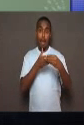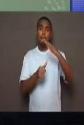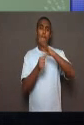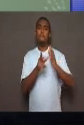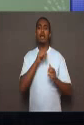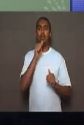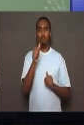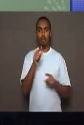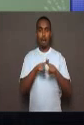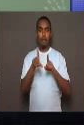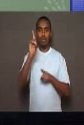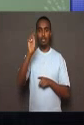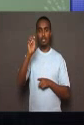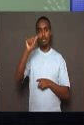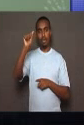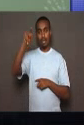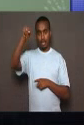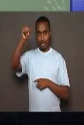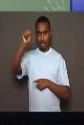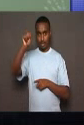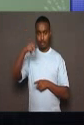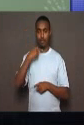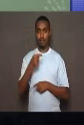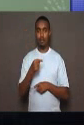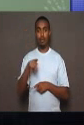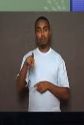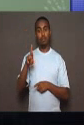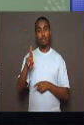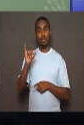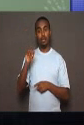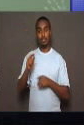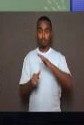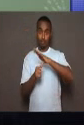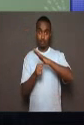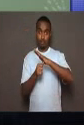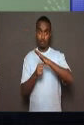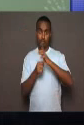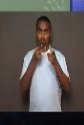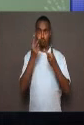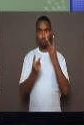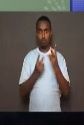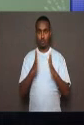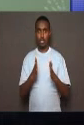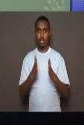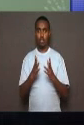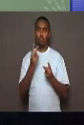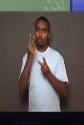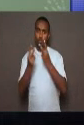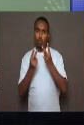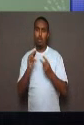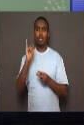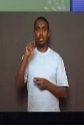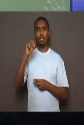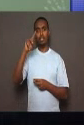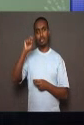principal, but a dean. Principals are often supervised by people called